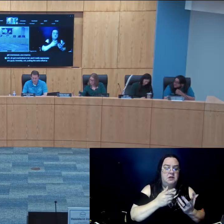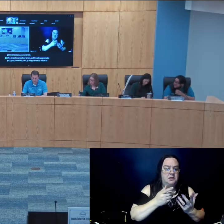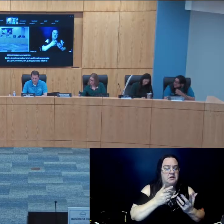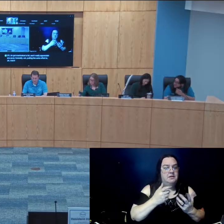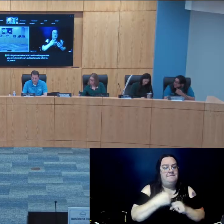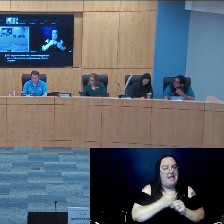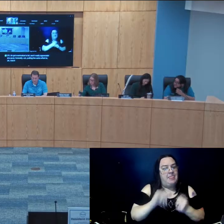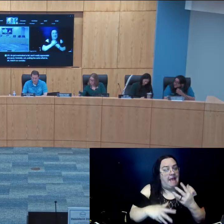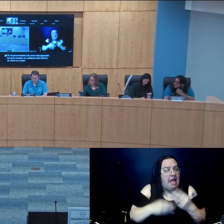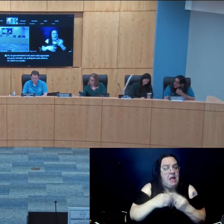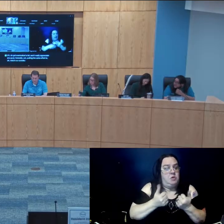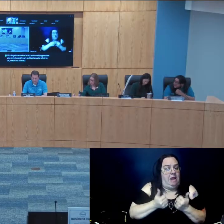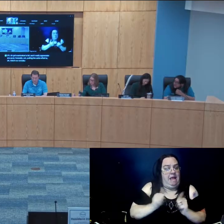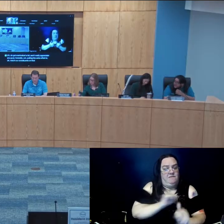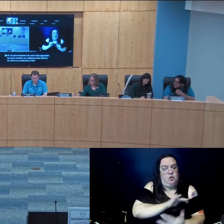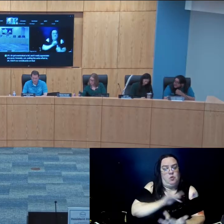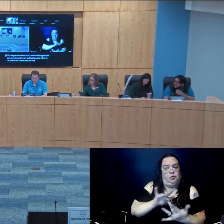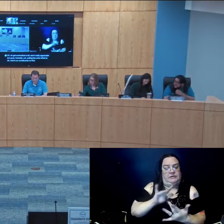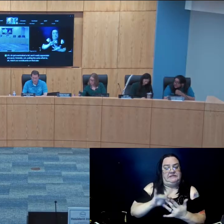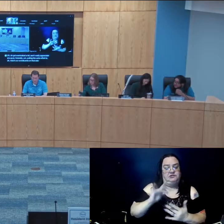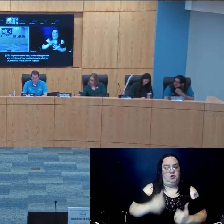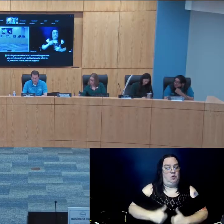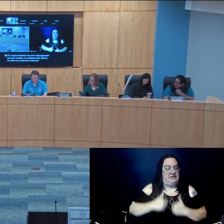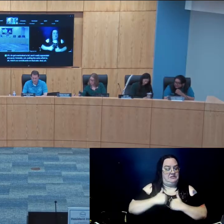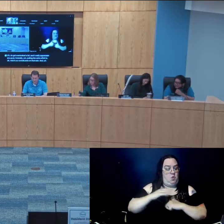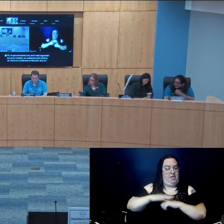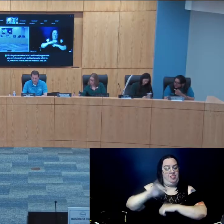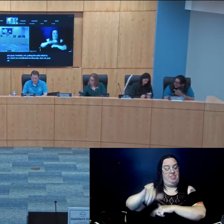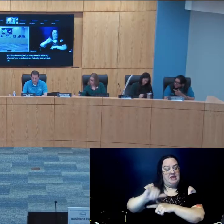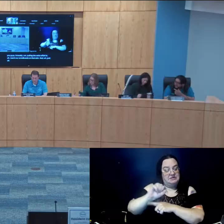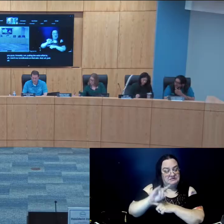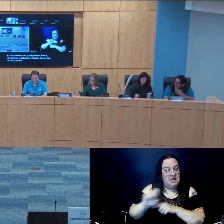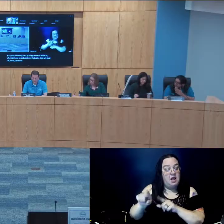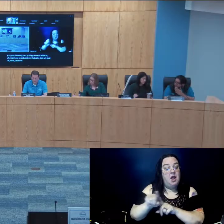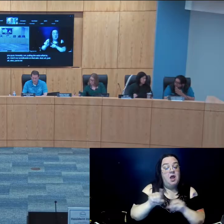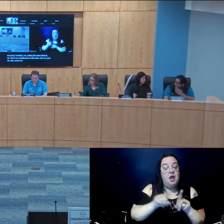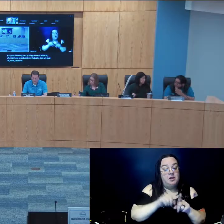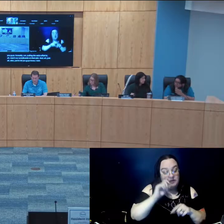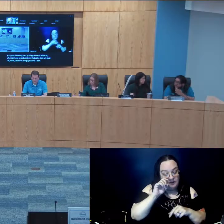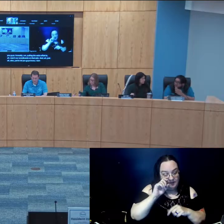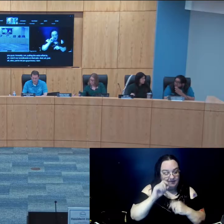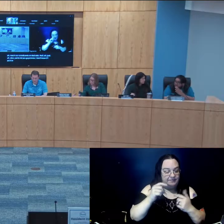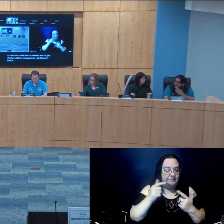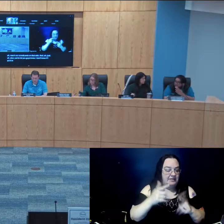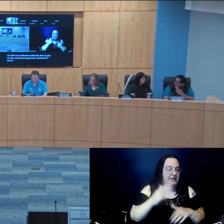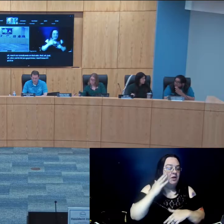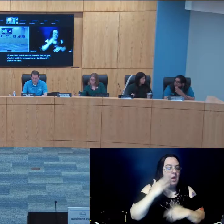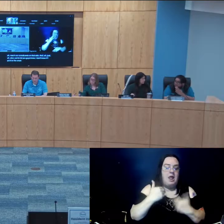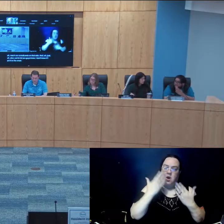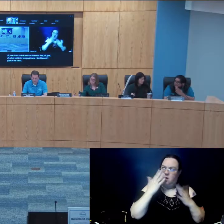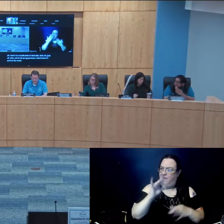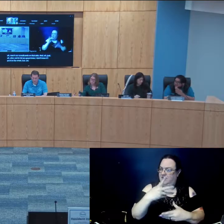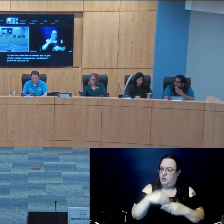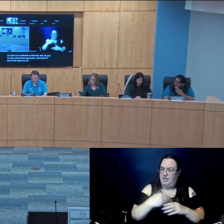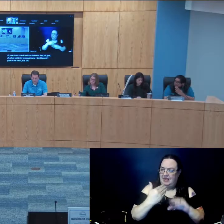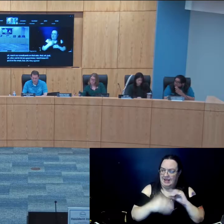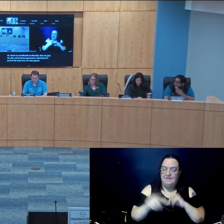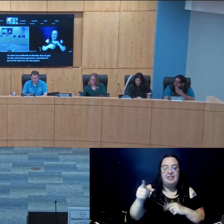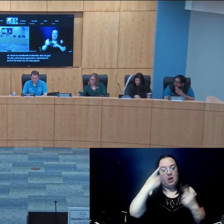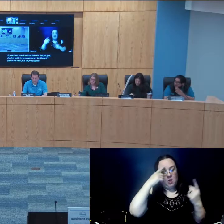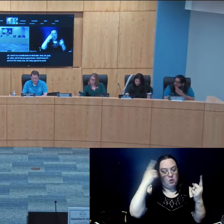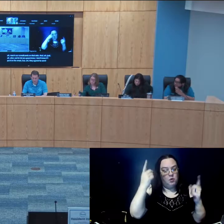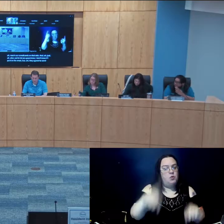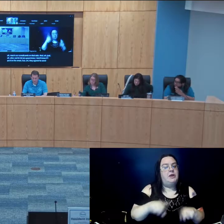our constituents on that side. And also to let you guys know, I don't know if I put it on the email, but they agreed to send